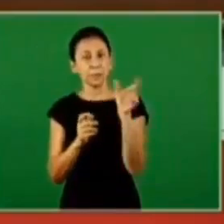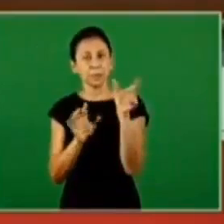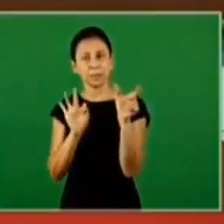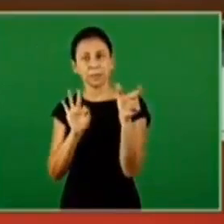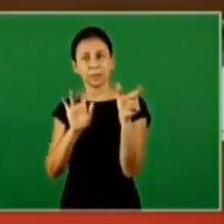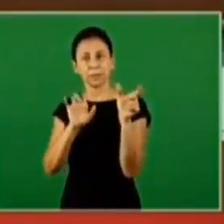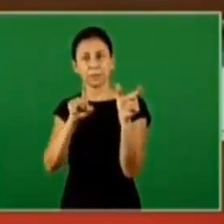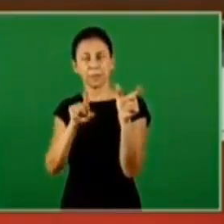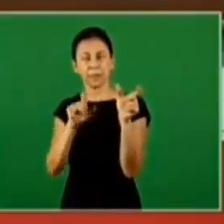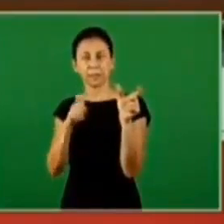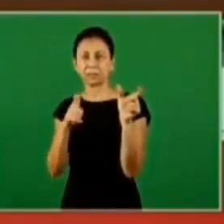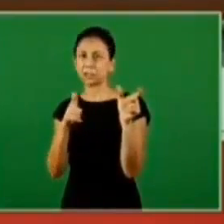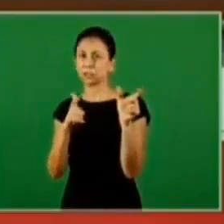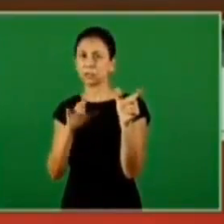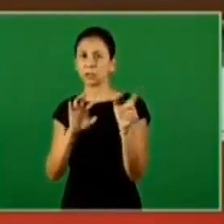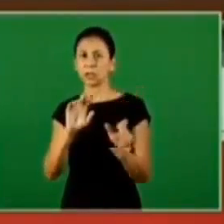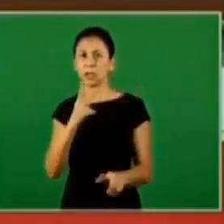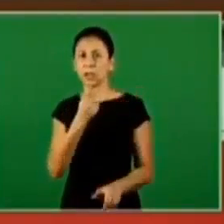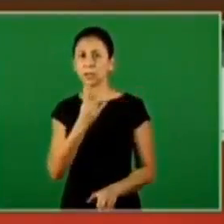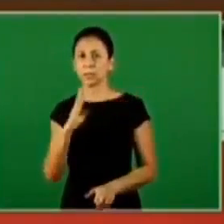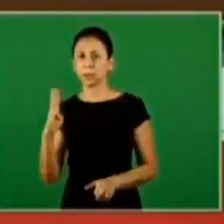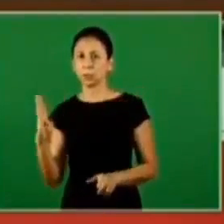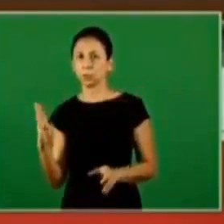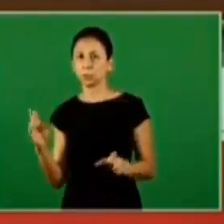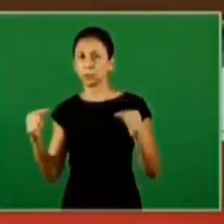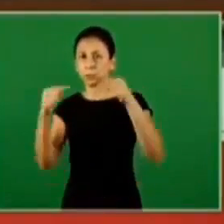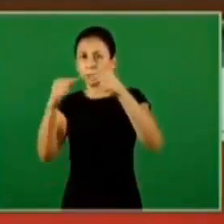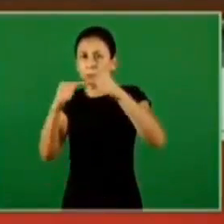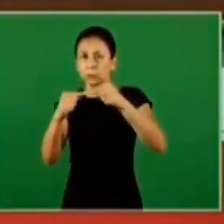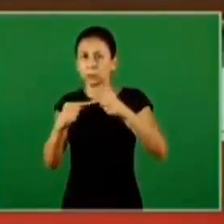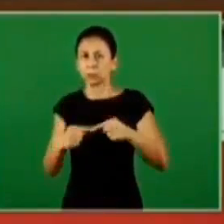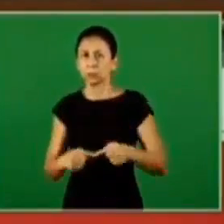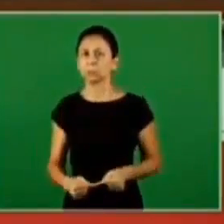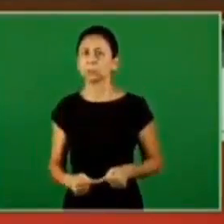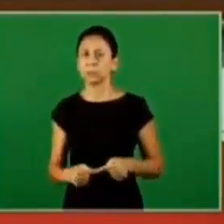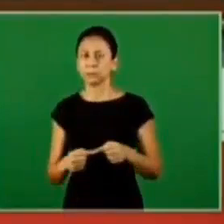The word faith doesn't exist instead of Habakkuk,